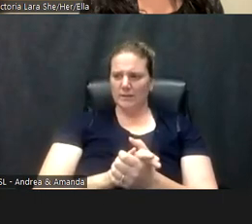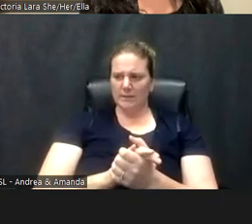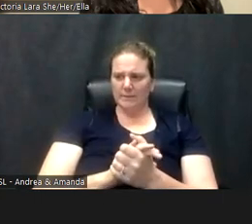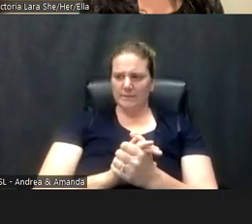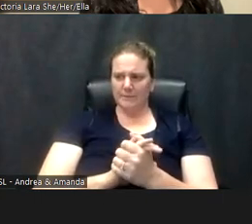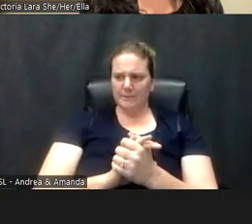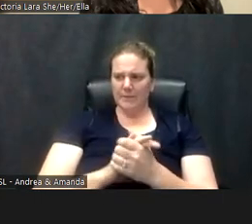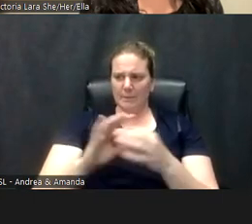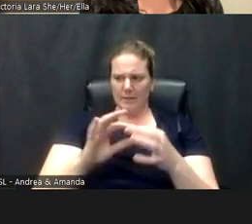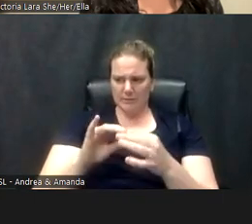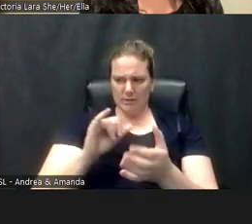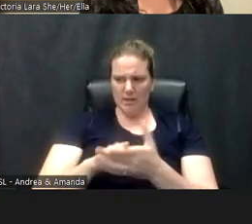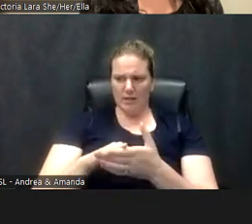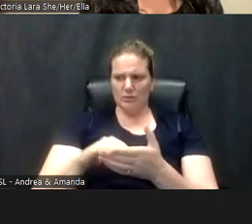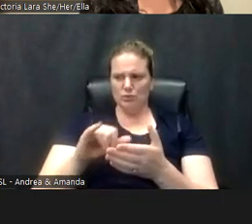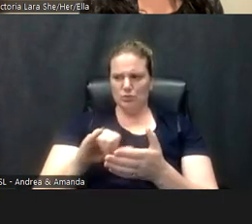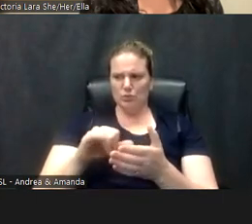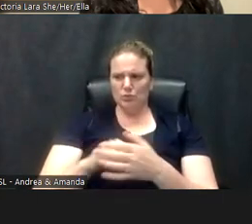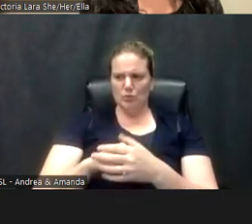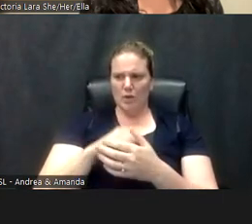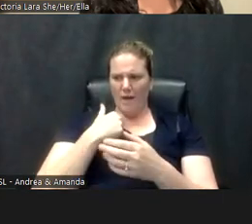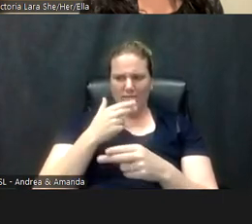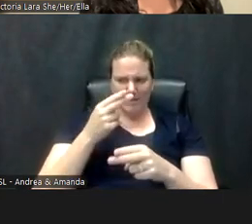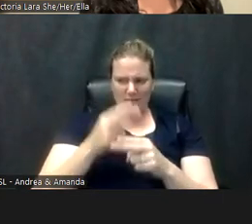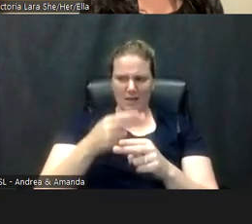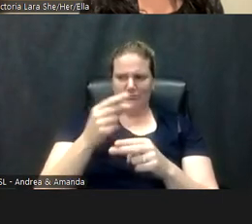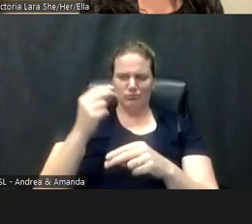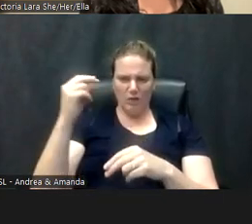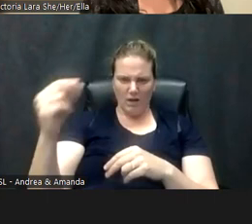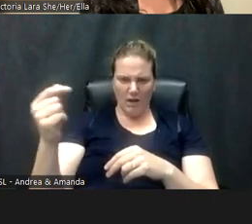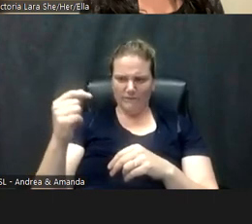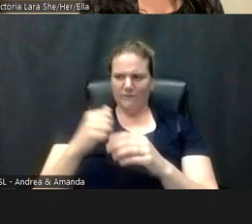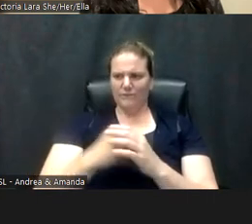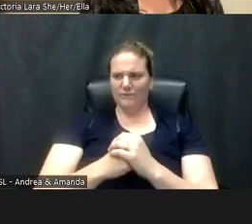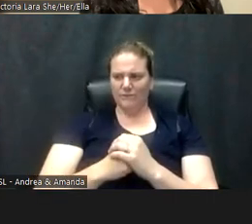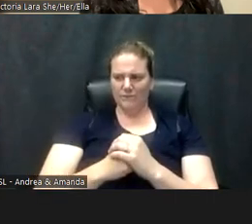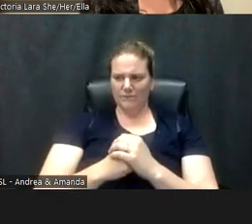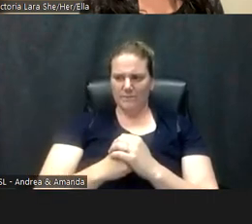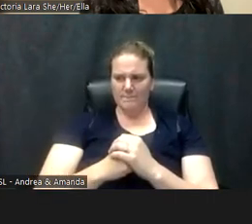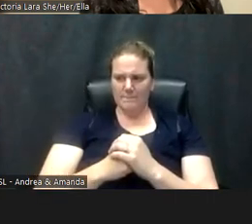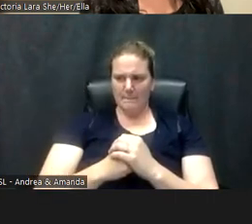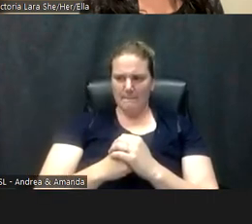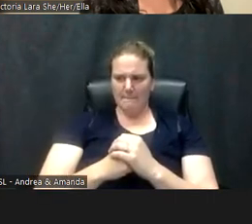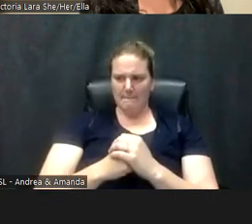and I mentioned this before, that I don't have the names right off the bat, but